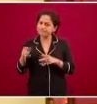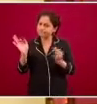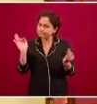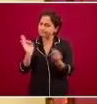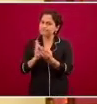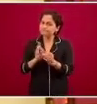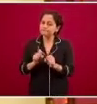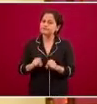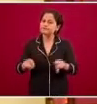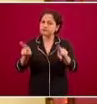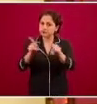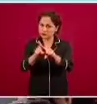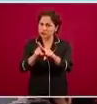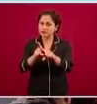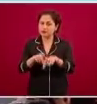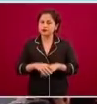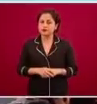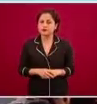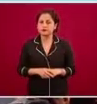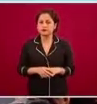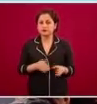And this matches the